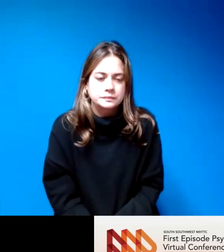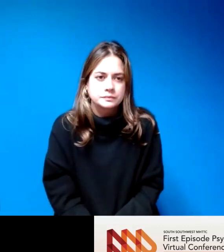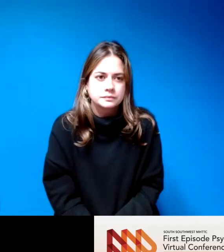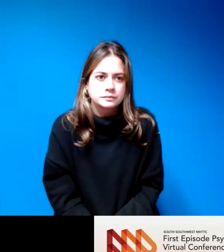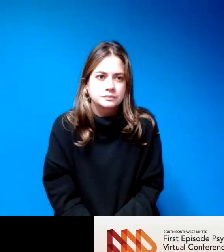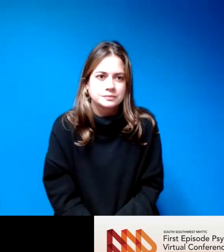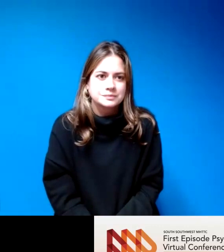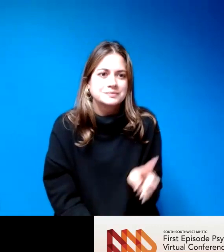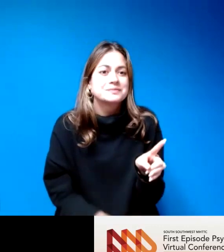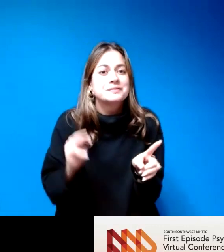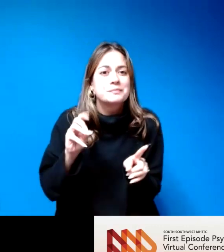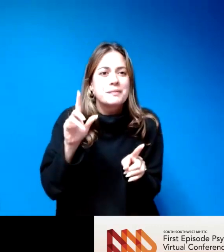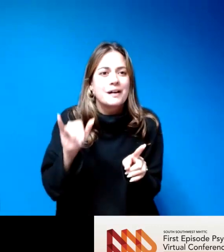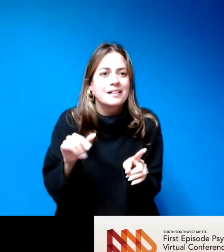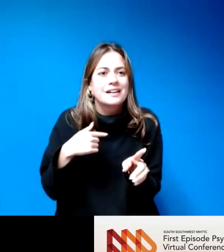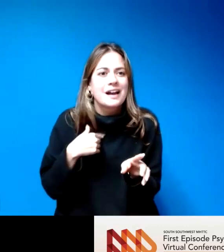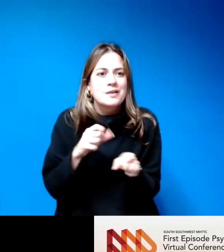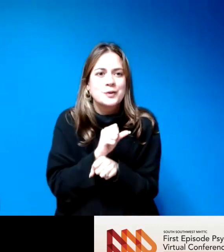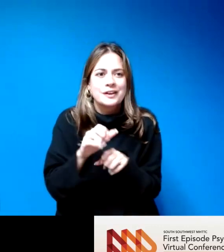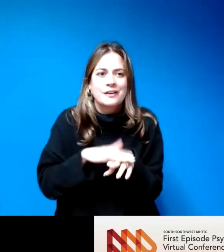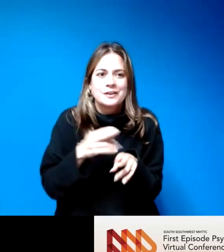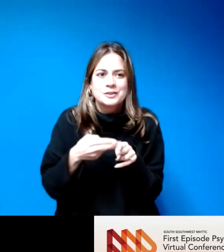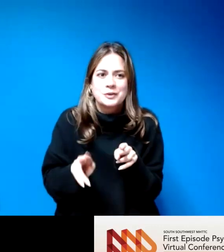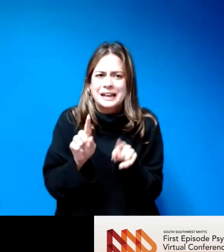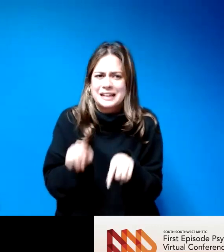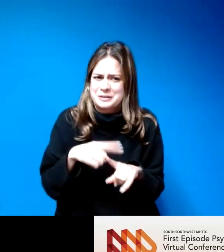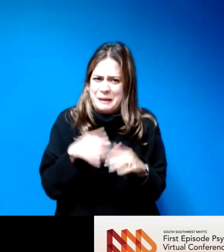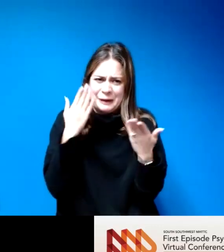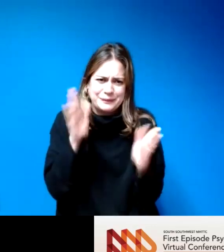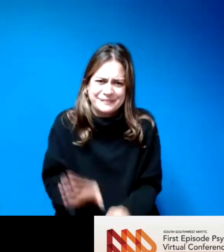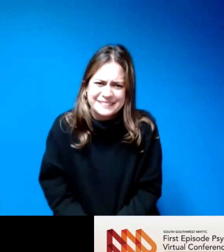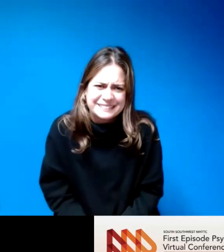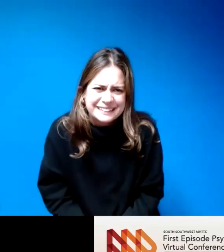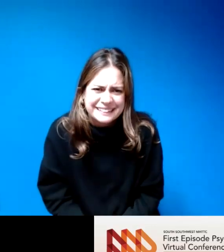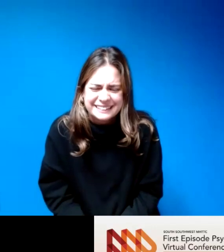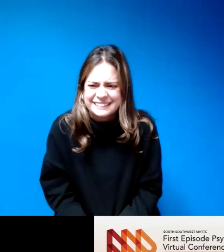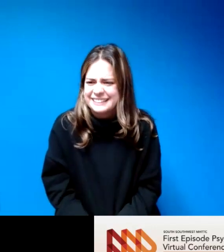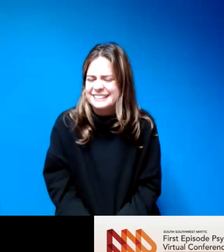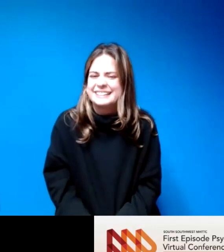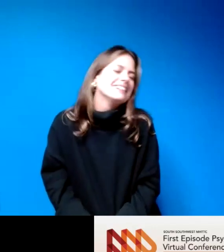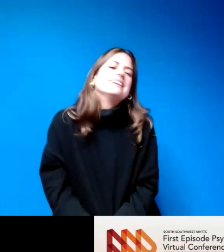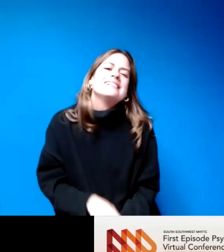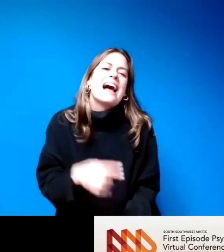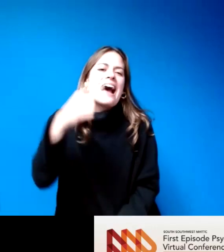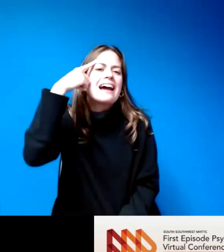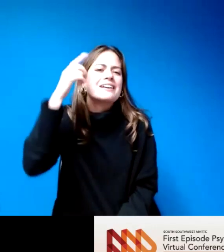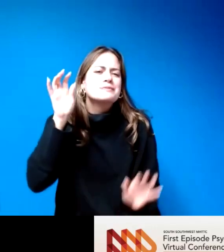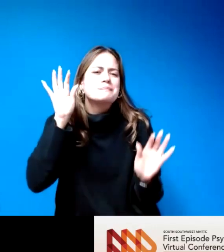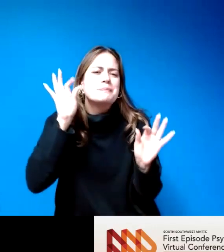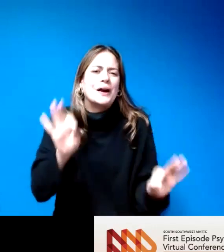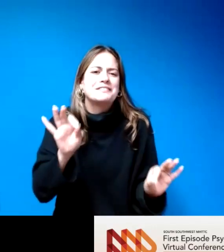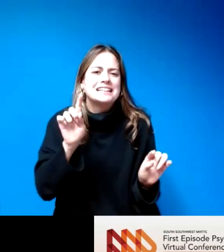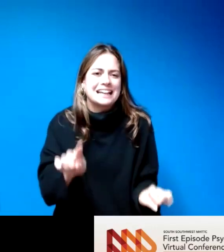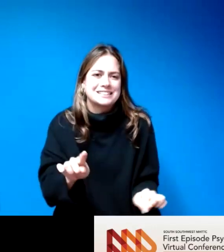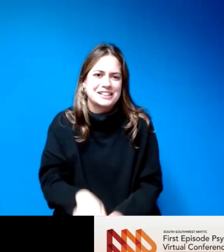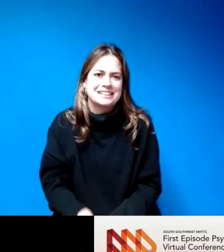And Molly, and I'm working on a short answer, but I don't know how to give you a short answer. I think that was a perfect